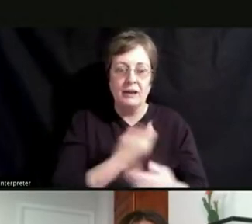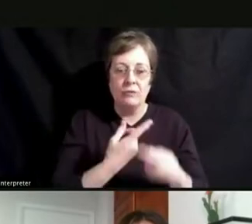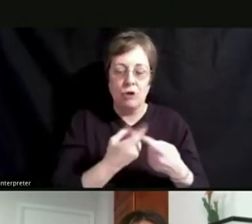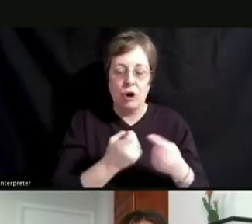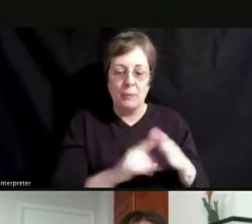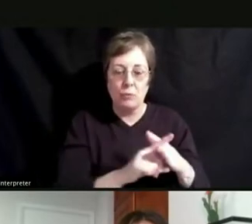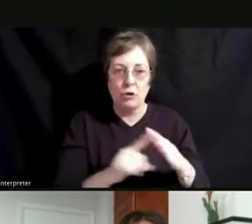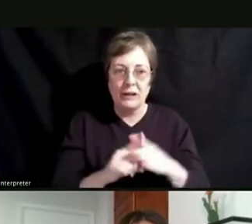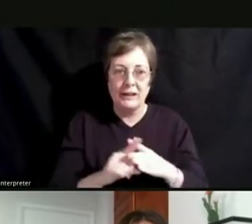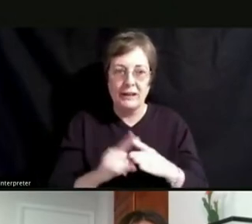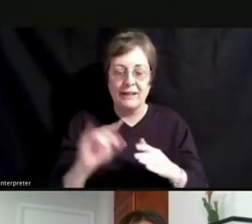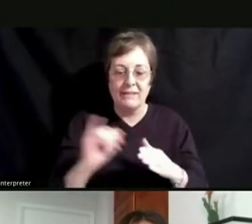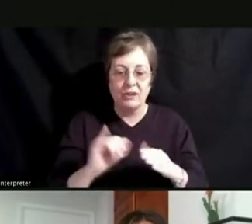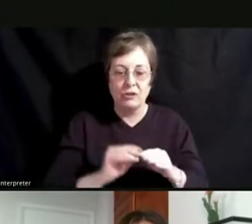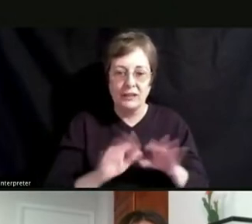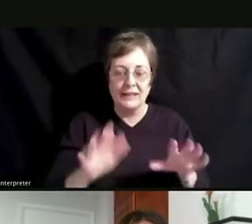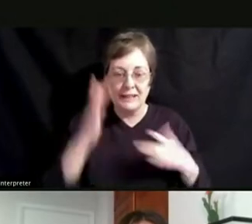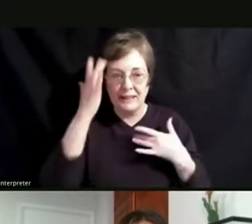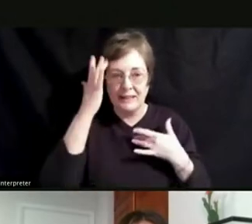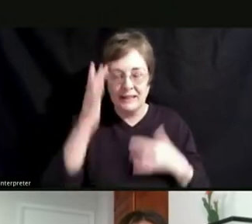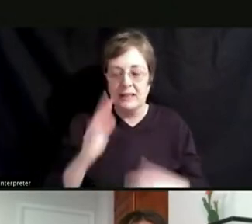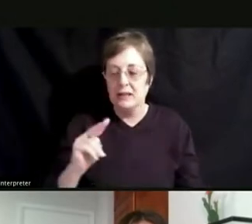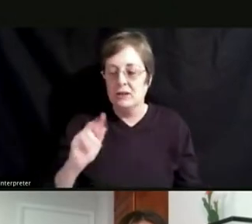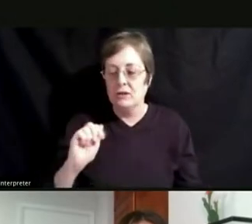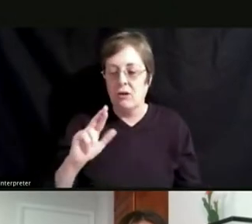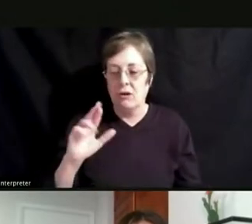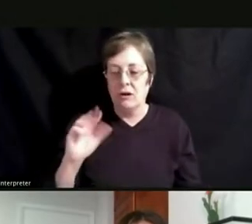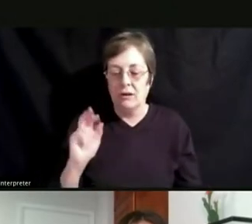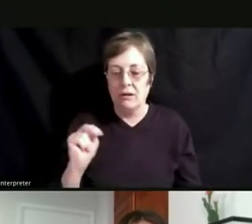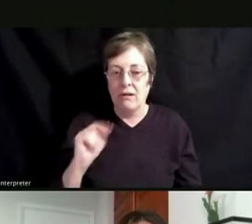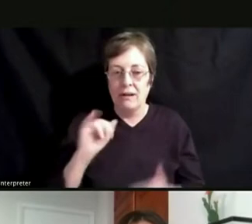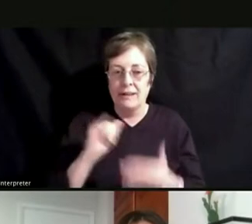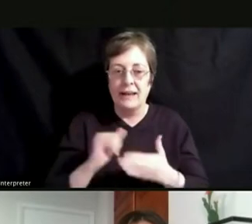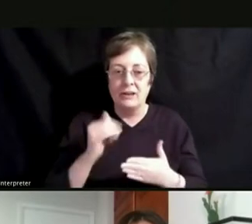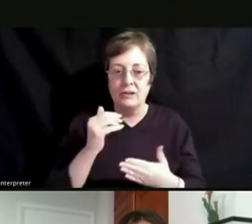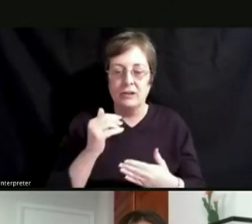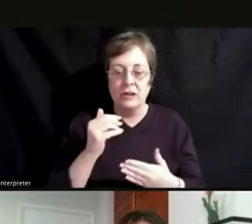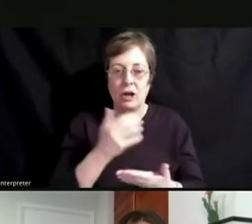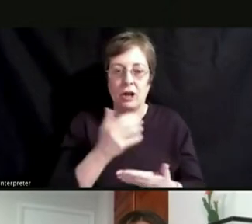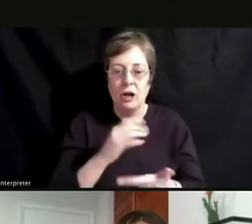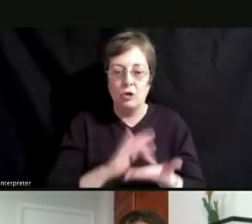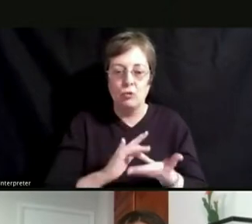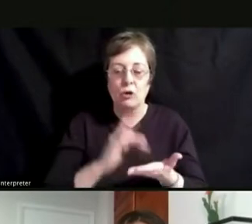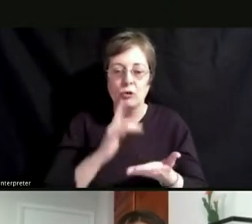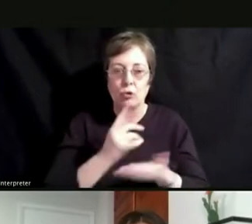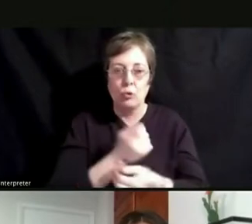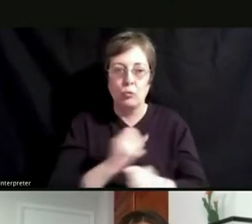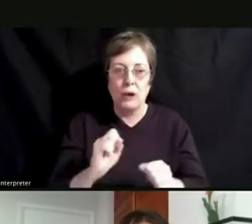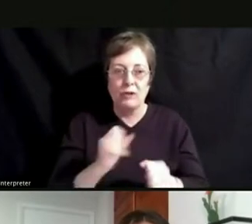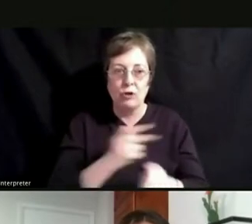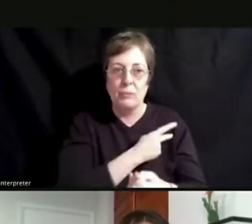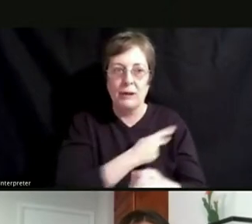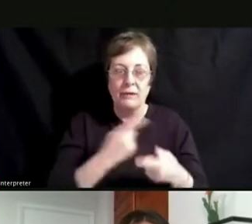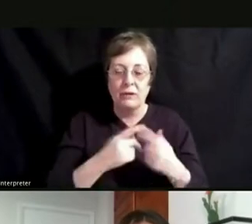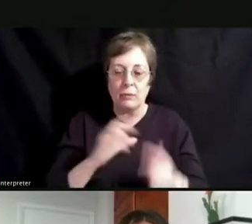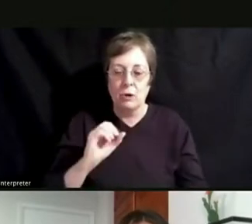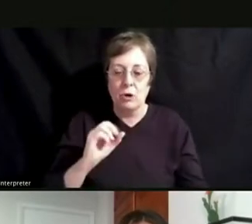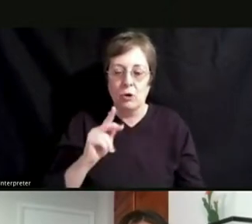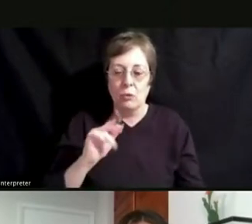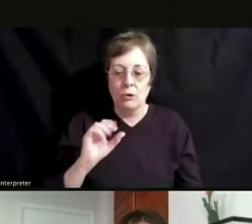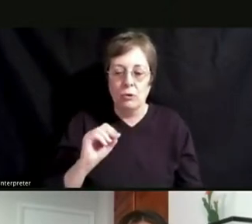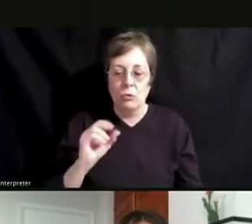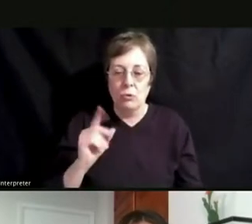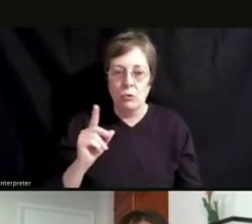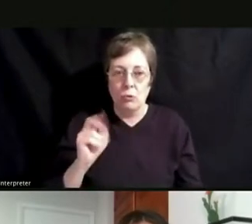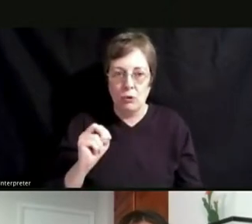and Narcan, a drug used to rescue patients from opioid overdoses. Welcome. Thank you for the kind introduction, Marcelo, and it's a pleasure